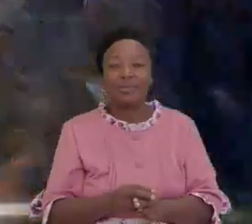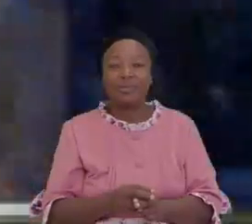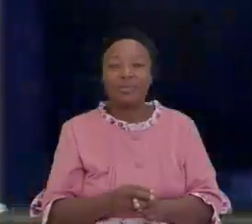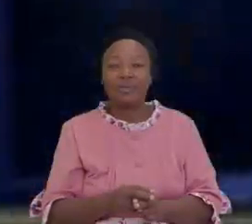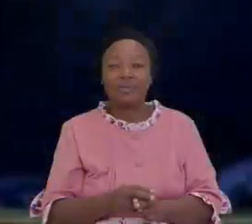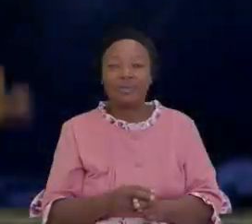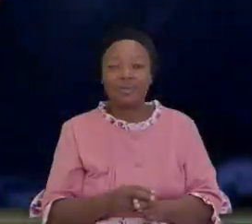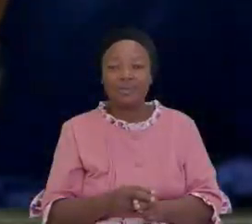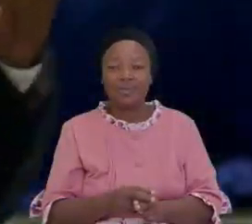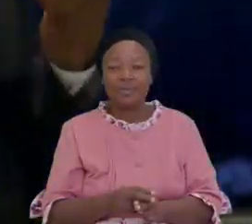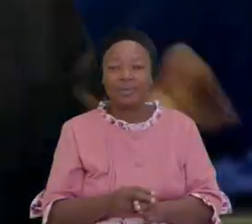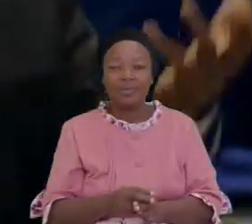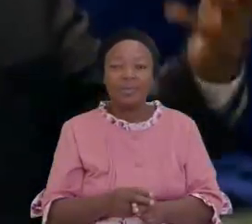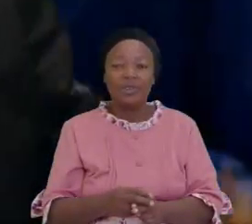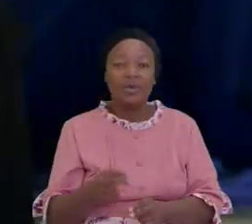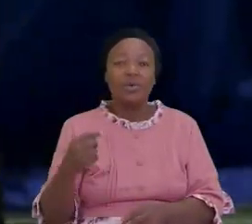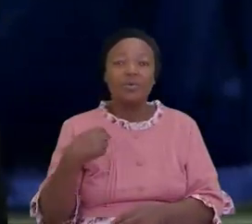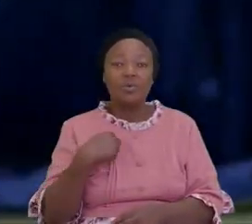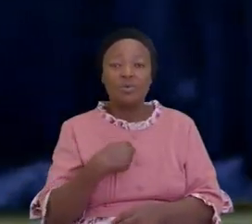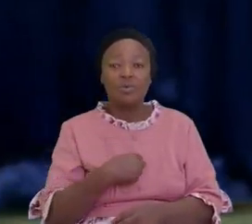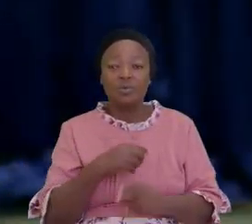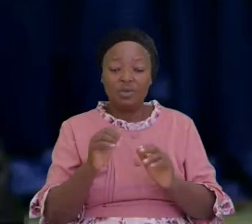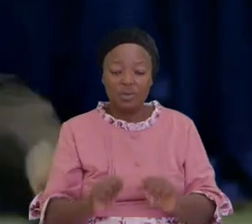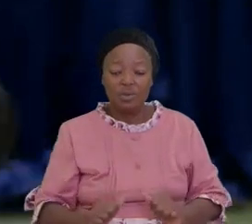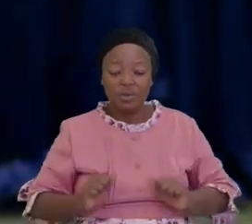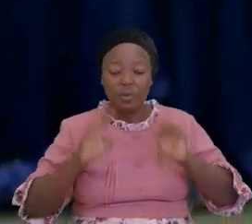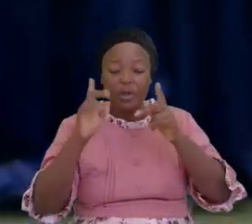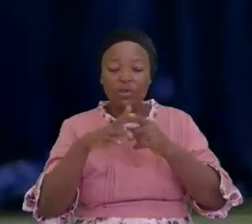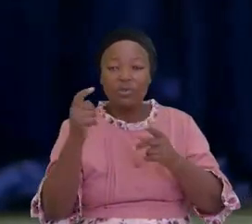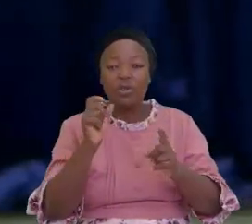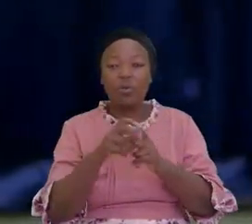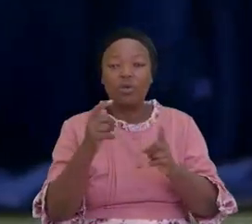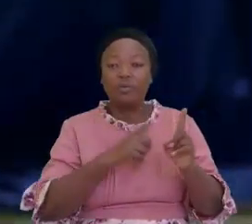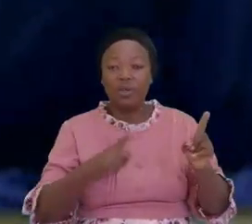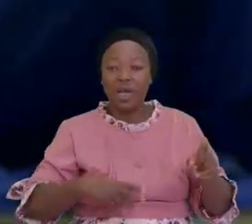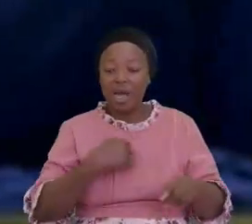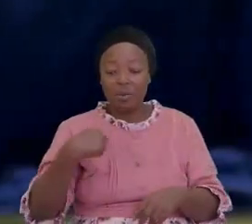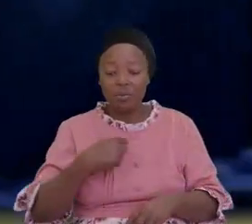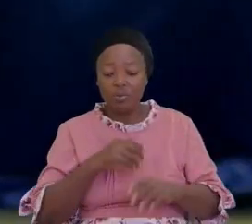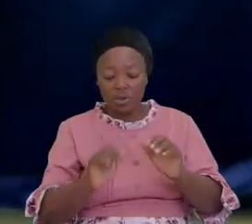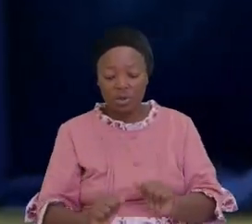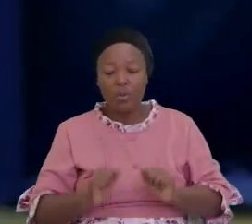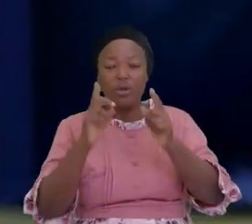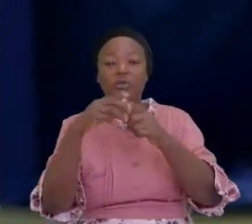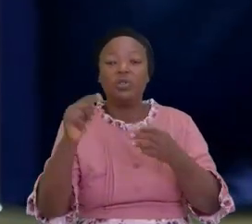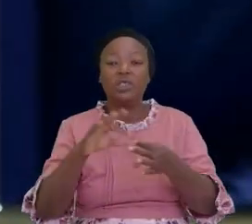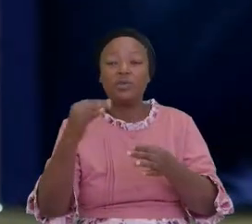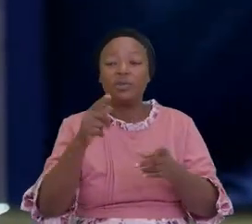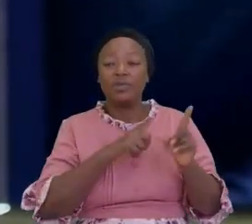We submit to the word of the Lord. And we submit to the spirit of the